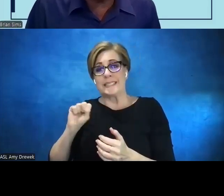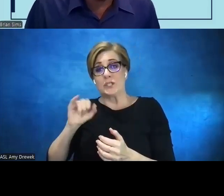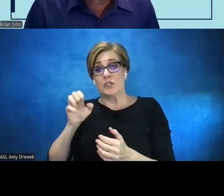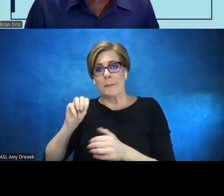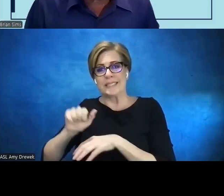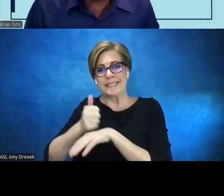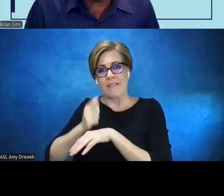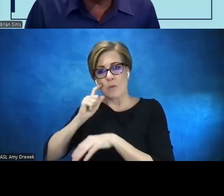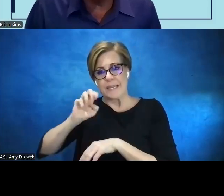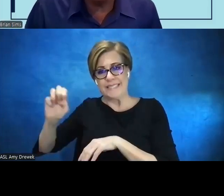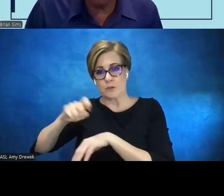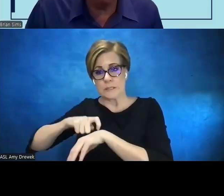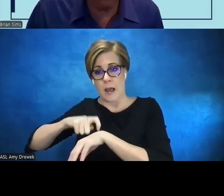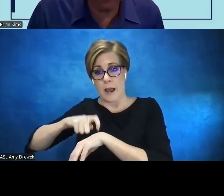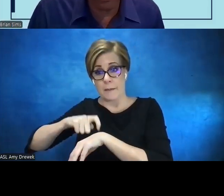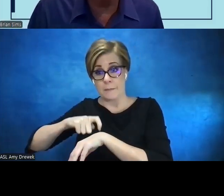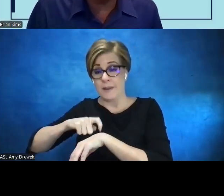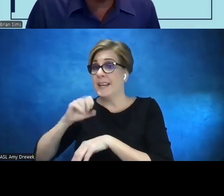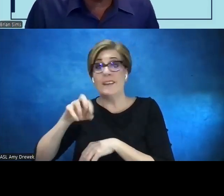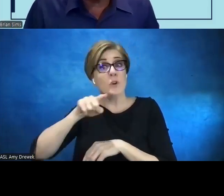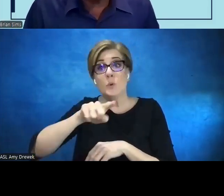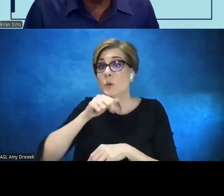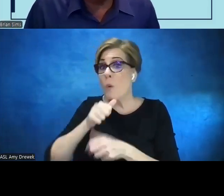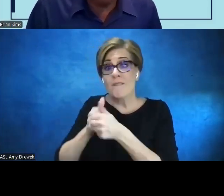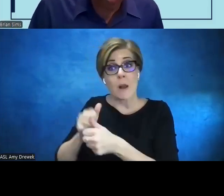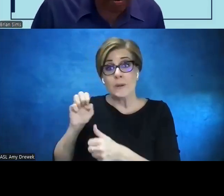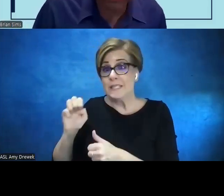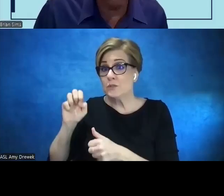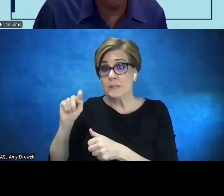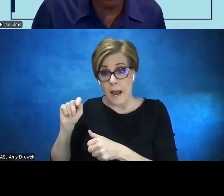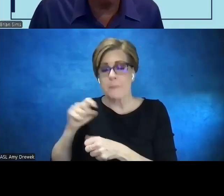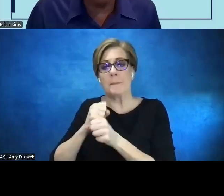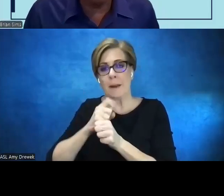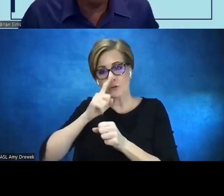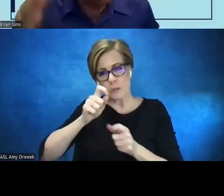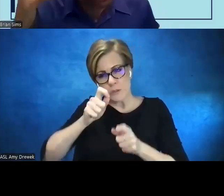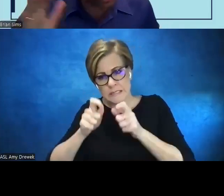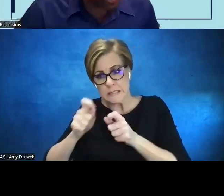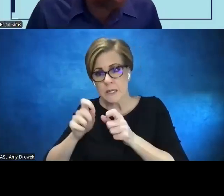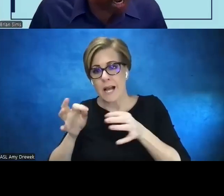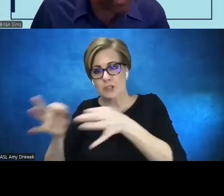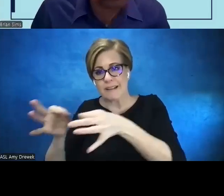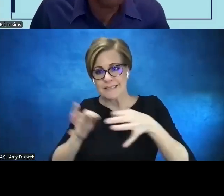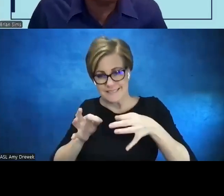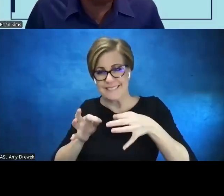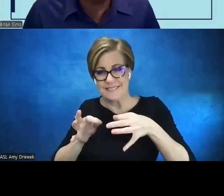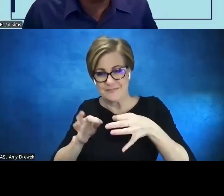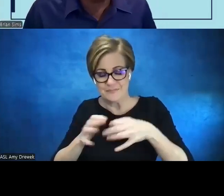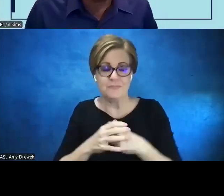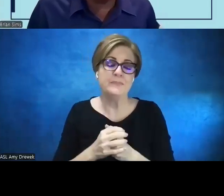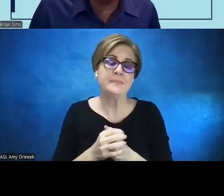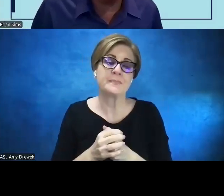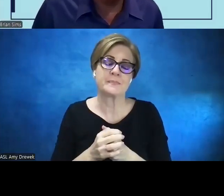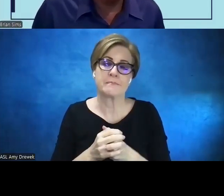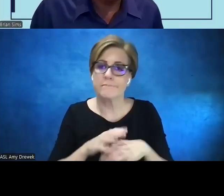that you don't miss out on any future episodes of the crisis jam. So just a kind of reminder as we go into